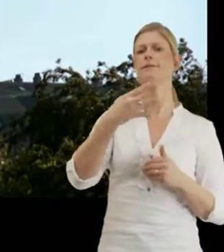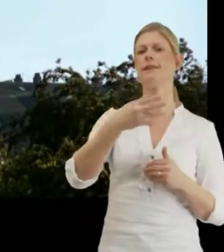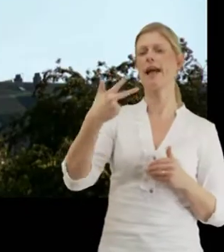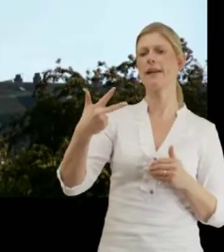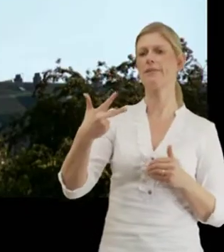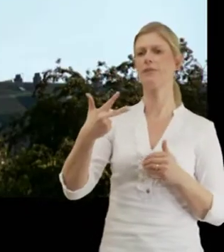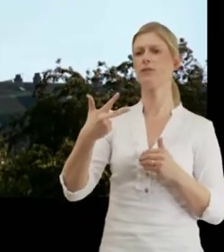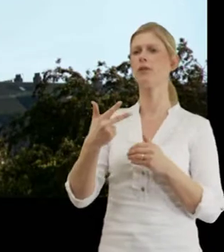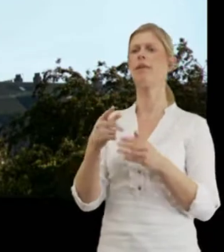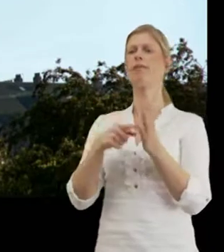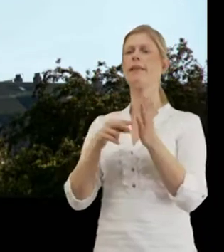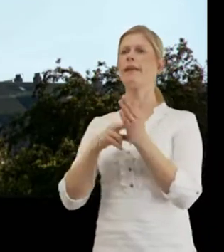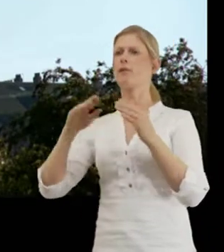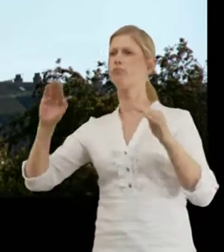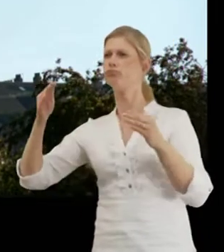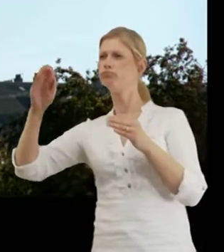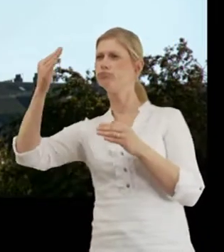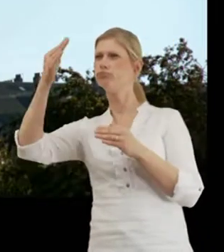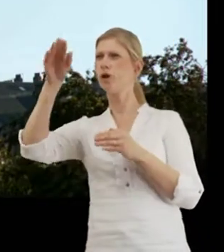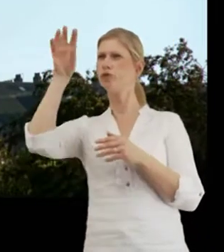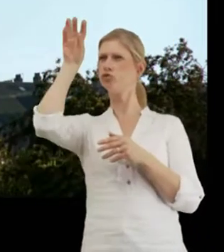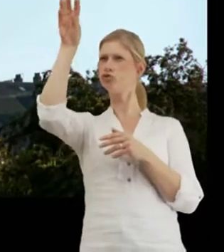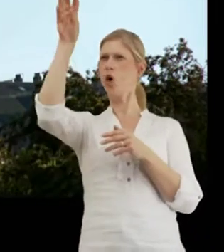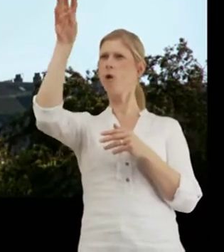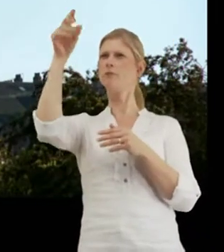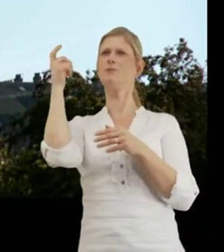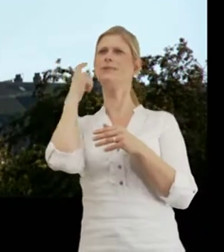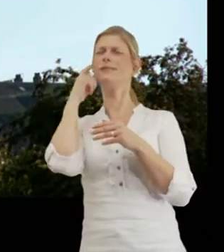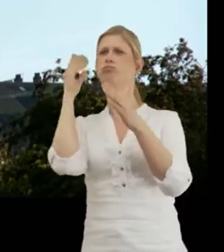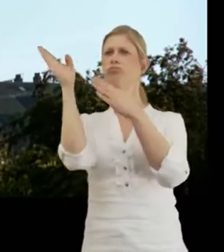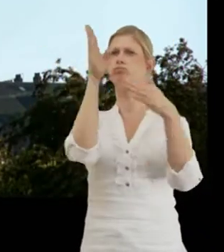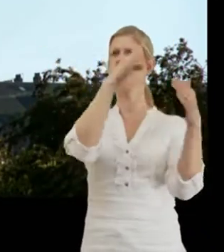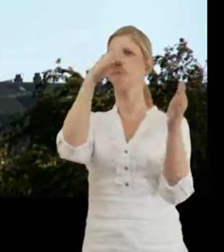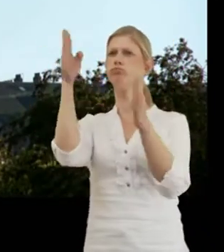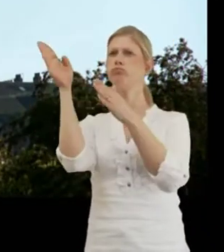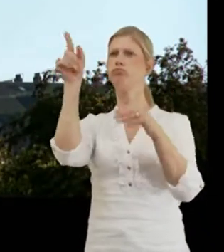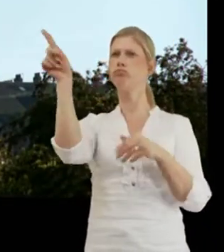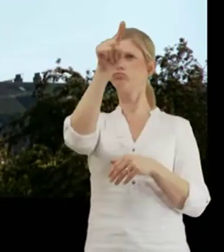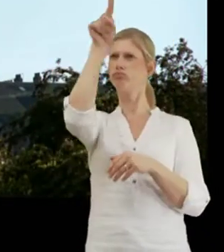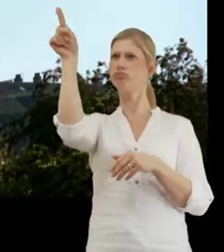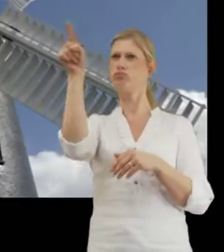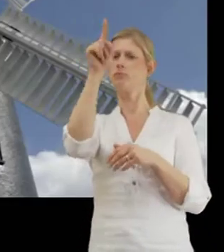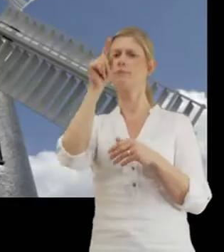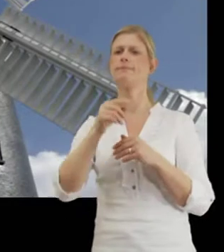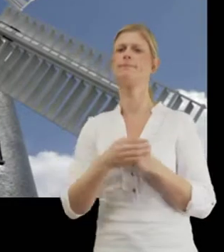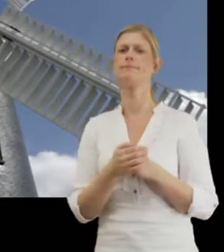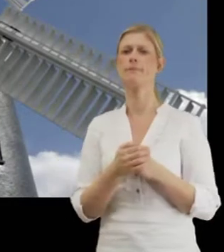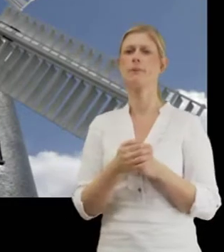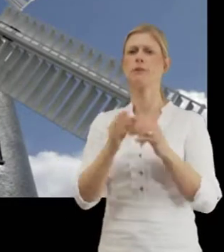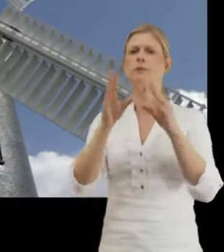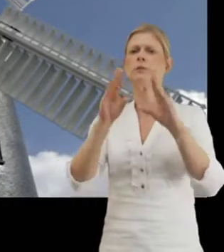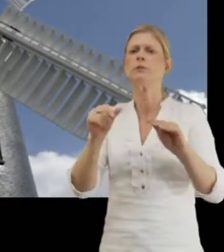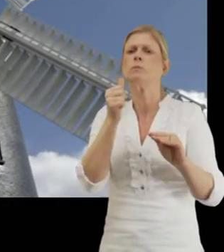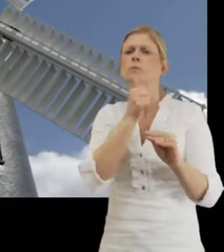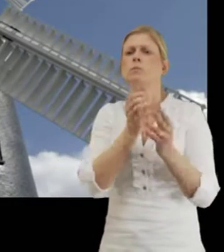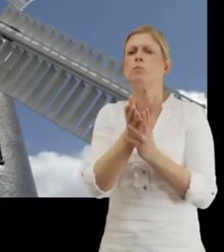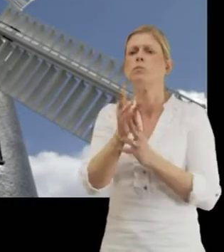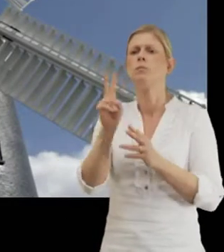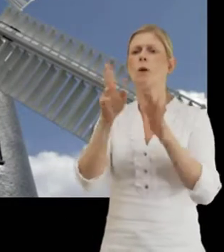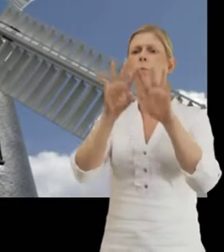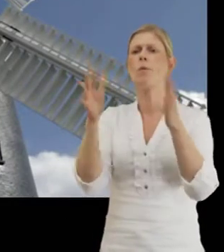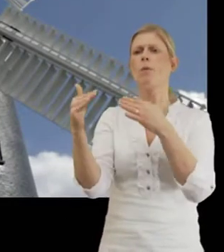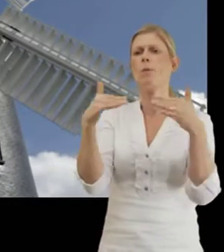1798 above the steep slopes of Lincoln Edge to catch the prevailing wind. It fell out of use during the